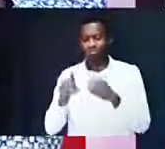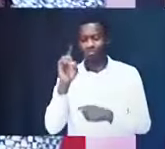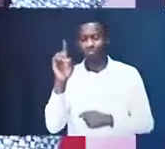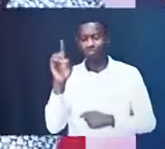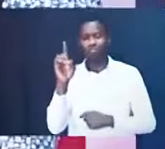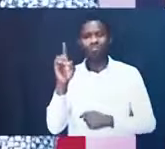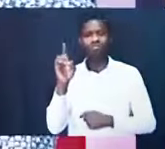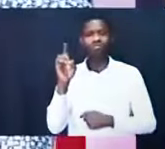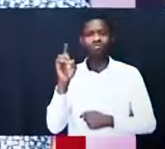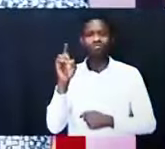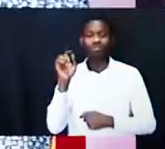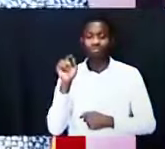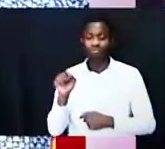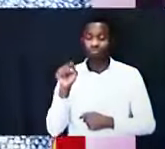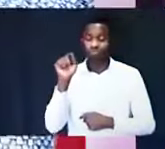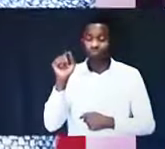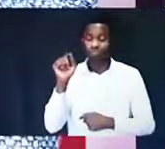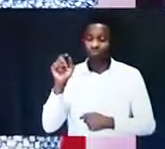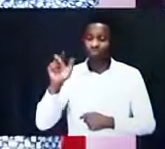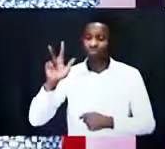Verse